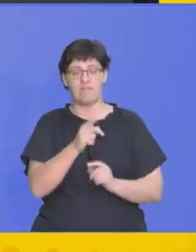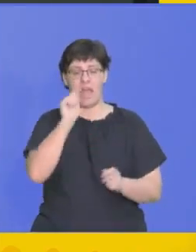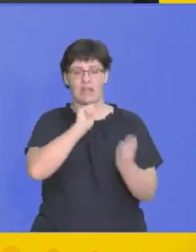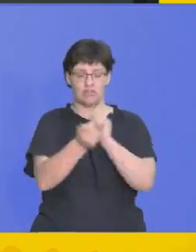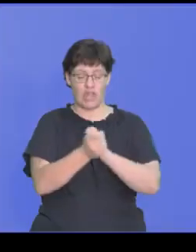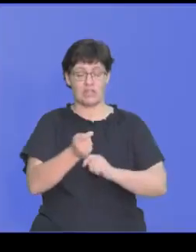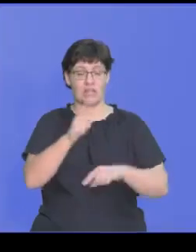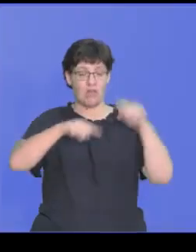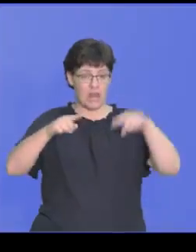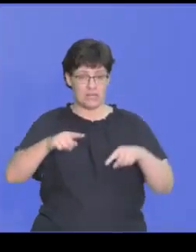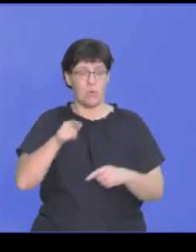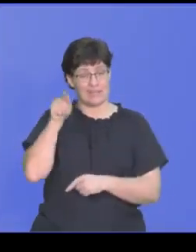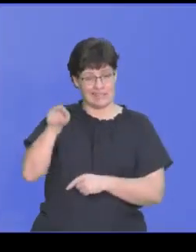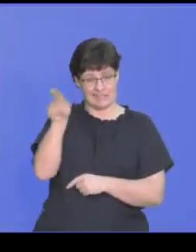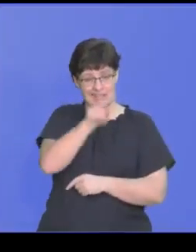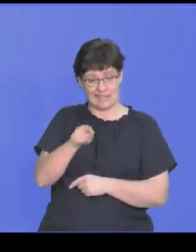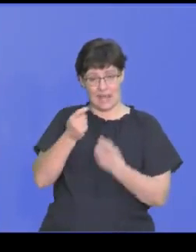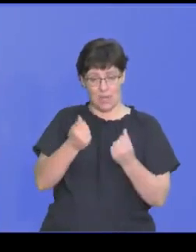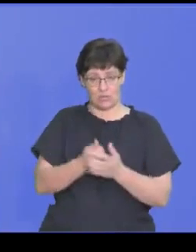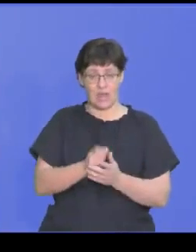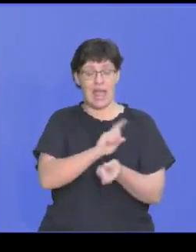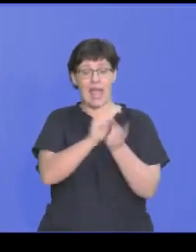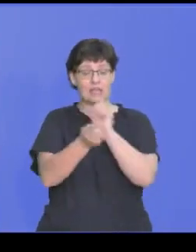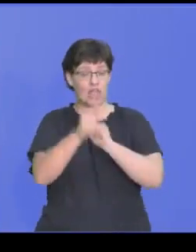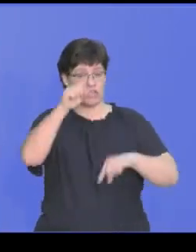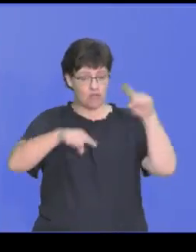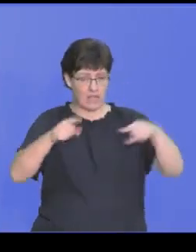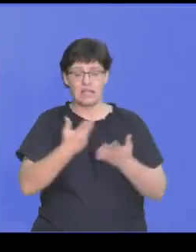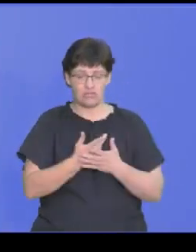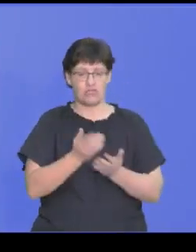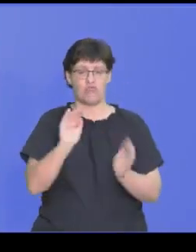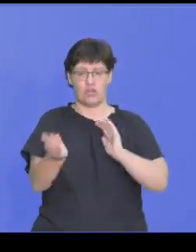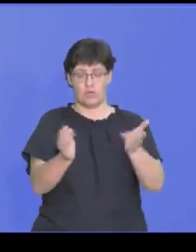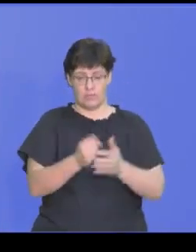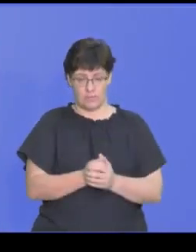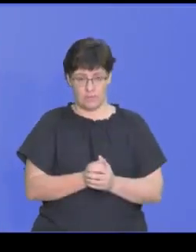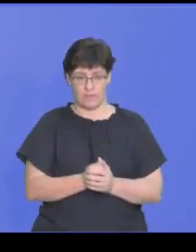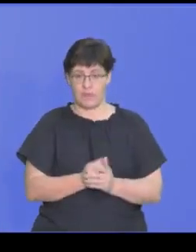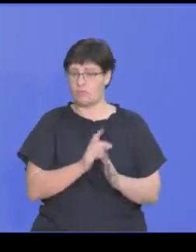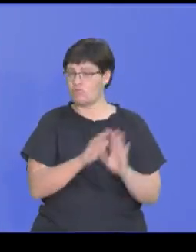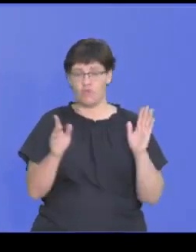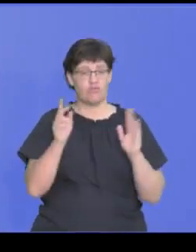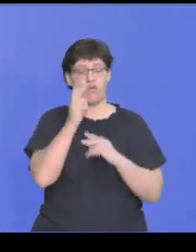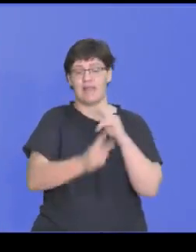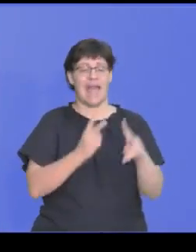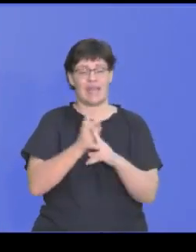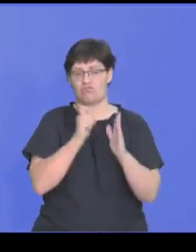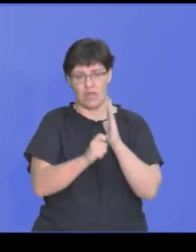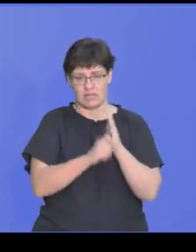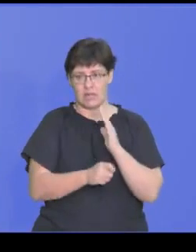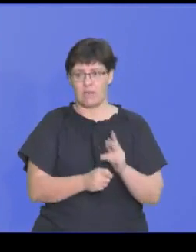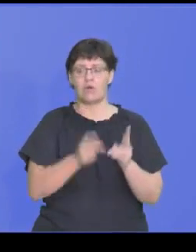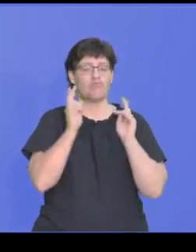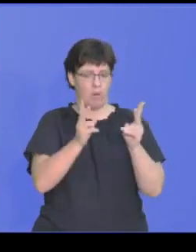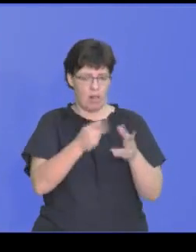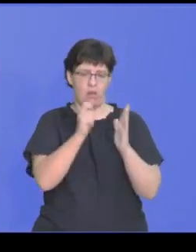ratio. So I'm not going to rewrite it, but I would normally rewrite it. It's just going to take us time now. We're trying to convert